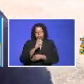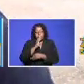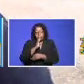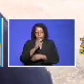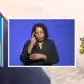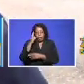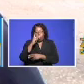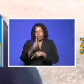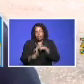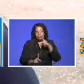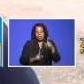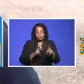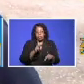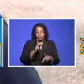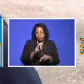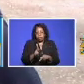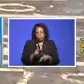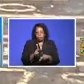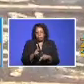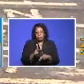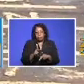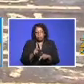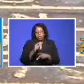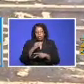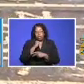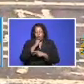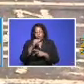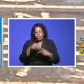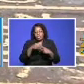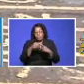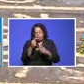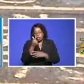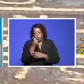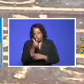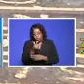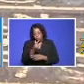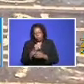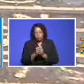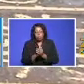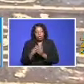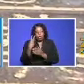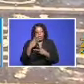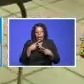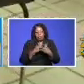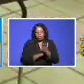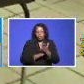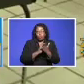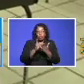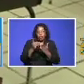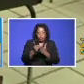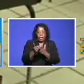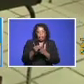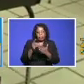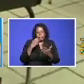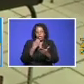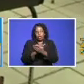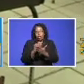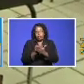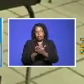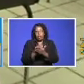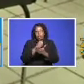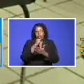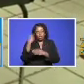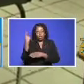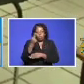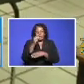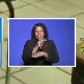for the people, not the privileged few. That we must develop a diversified economy, not just